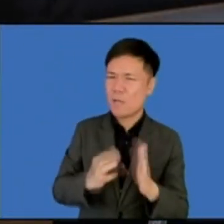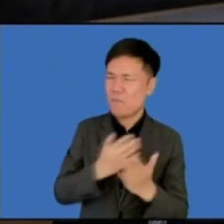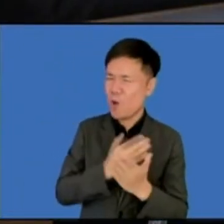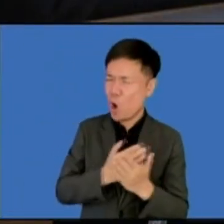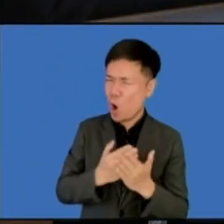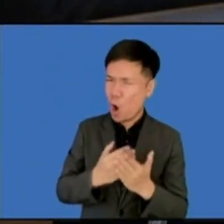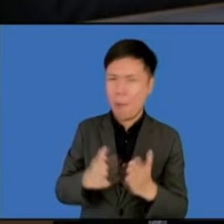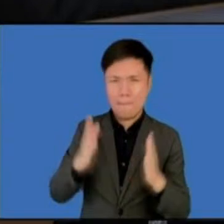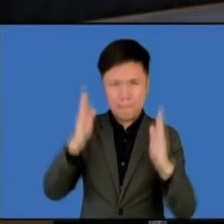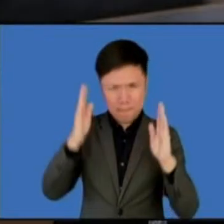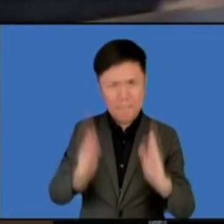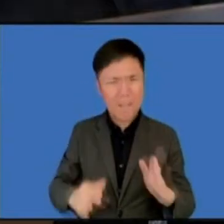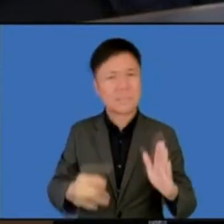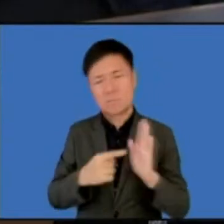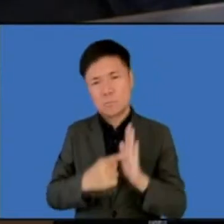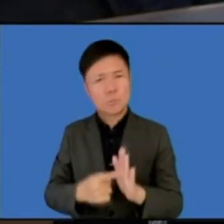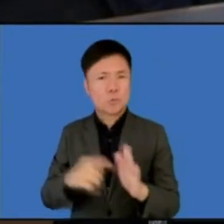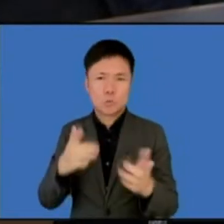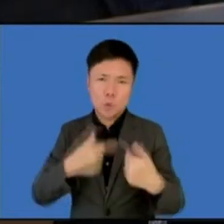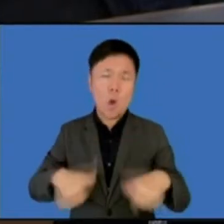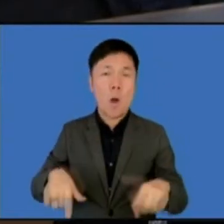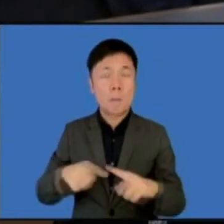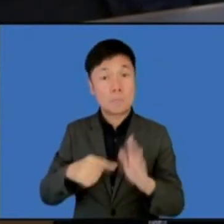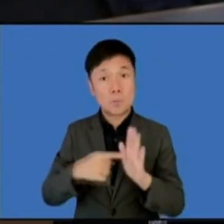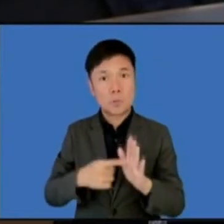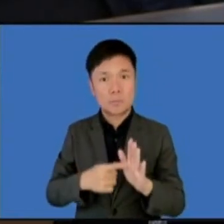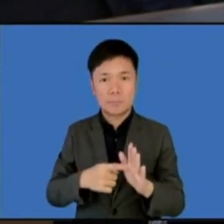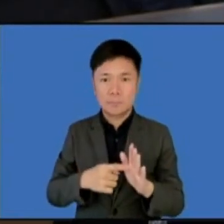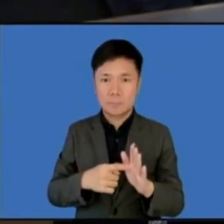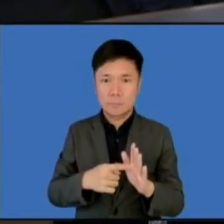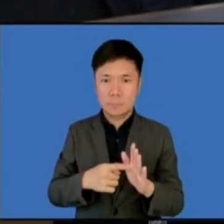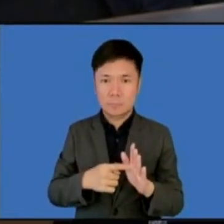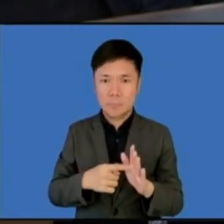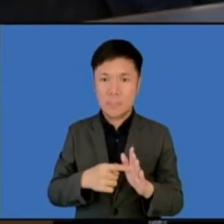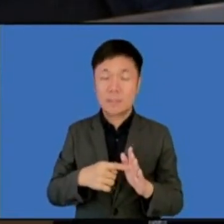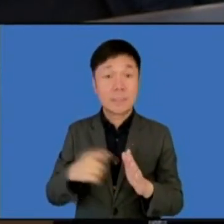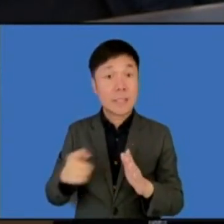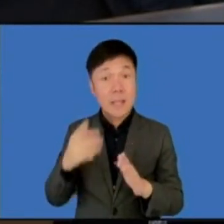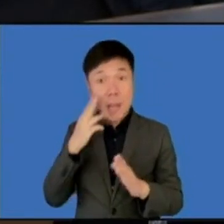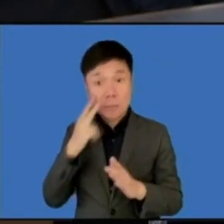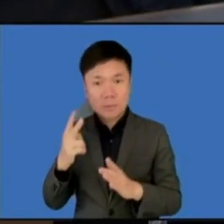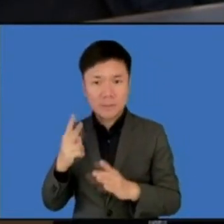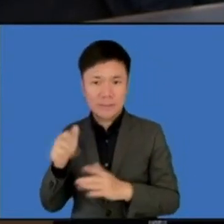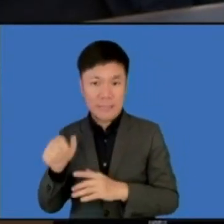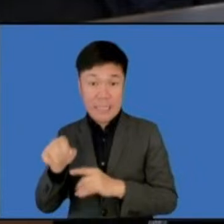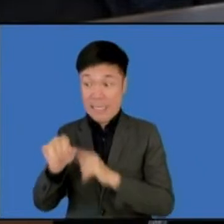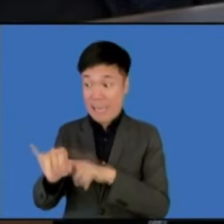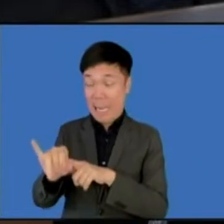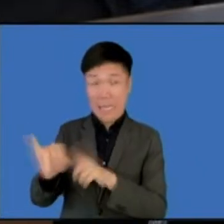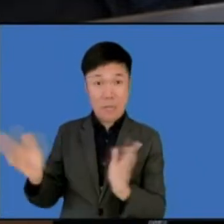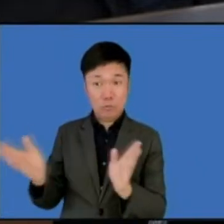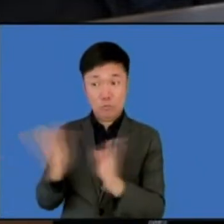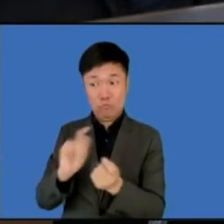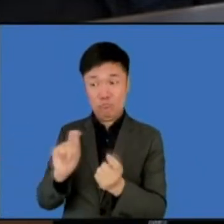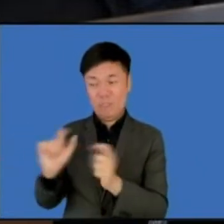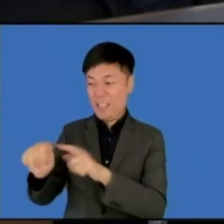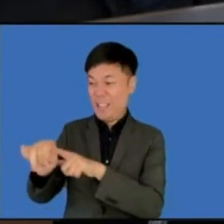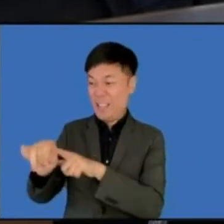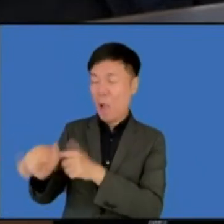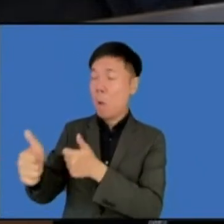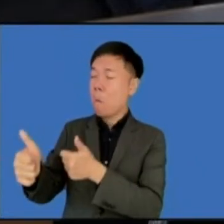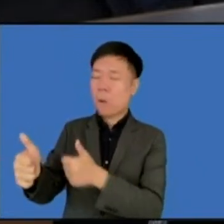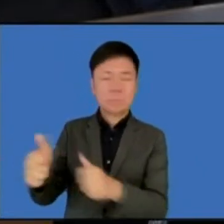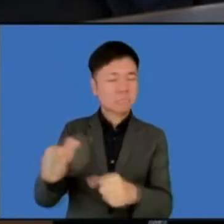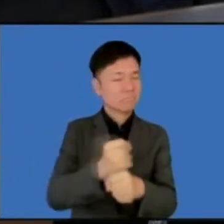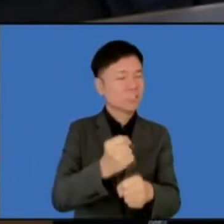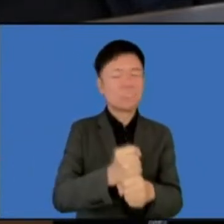While much debate resolves around how AI is replacing work, we are, though, not concerned with what AI is doing.